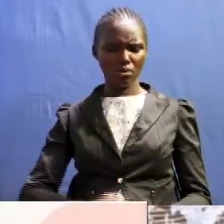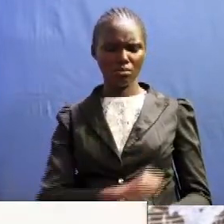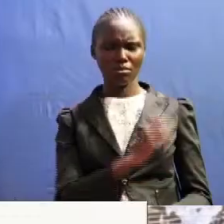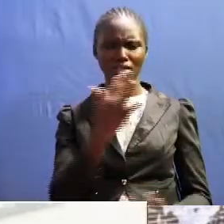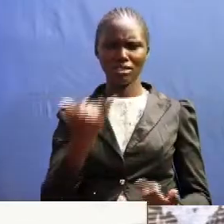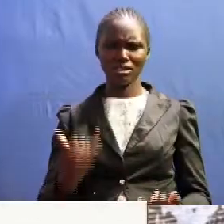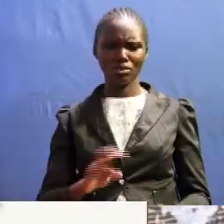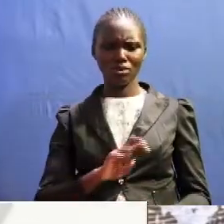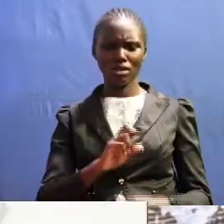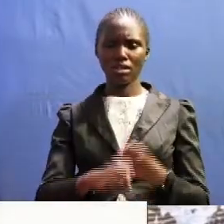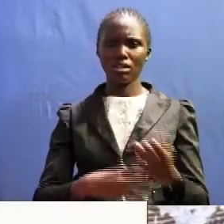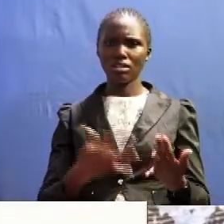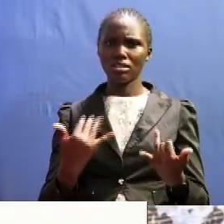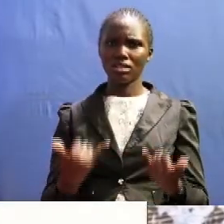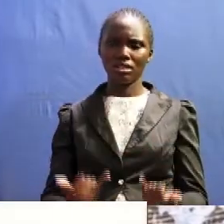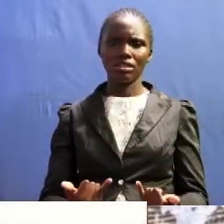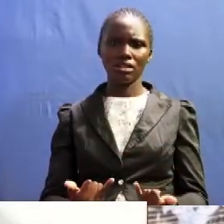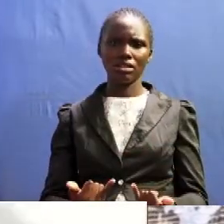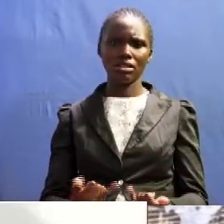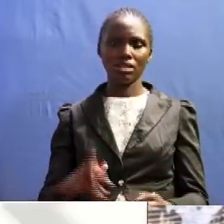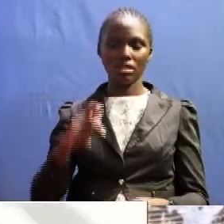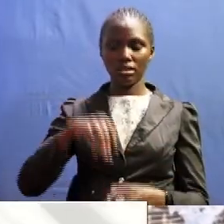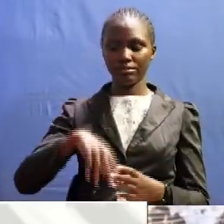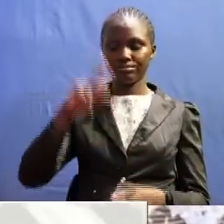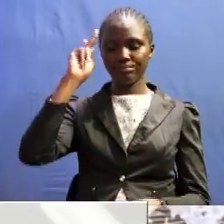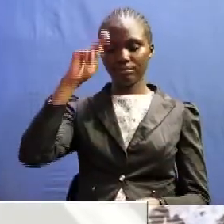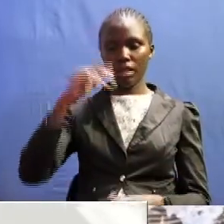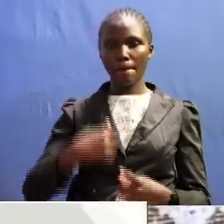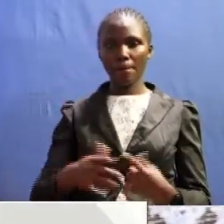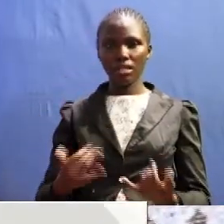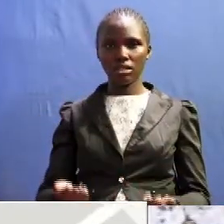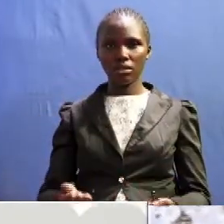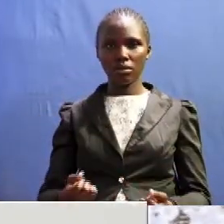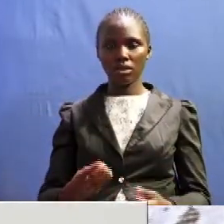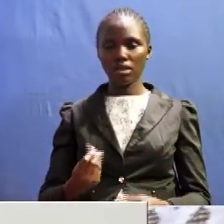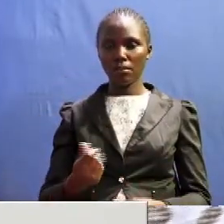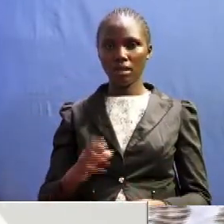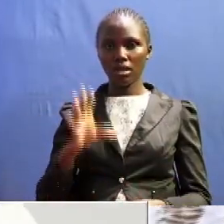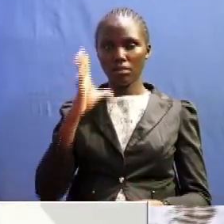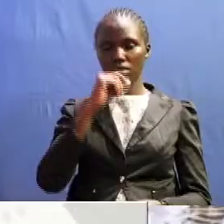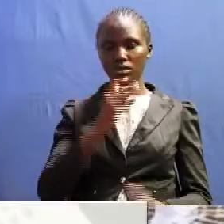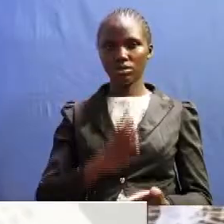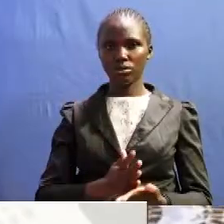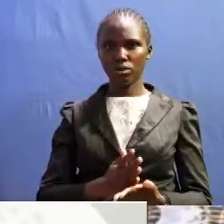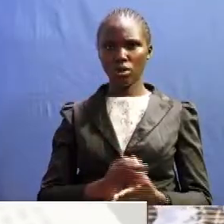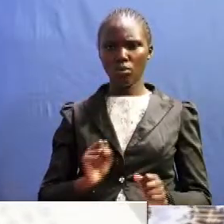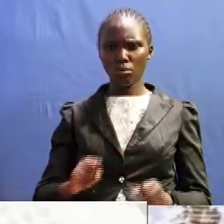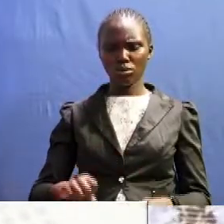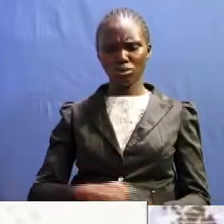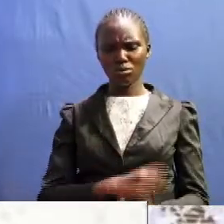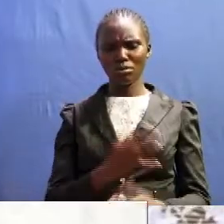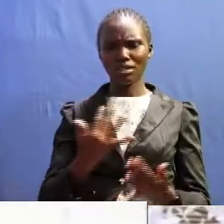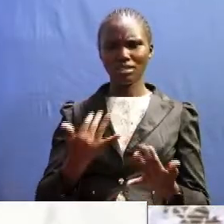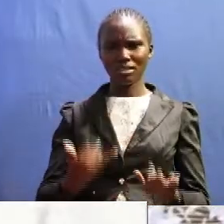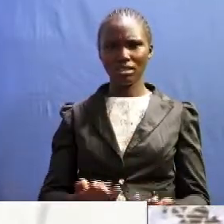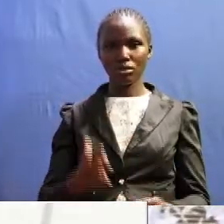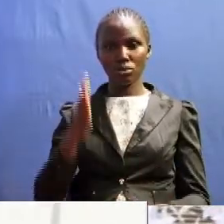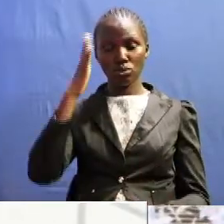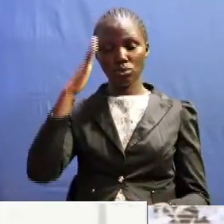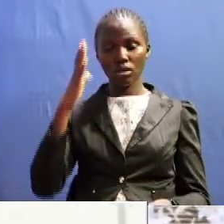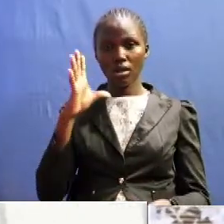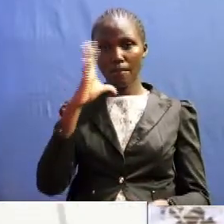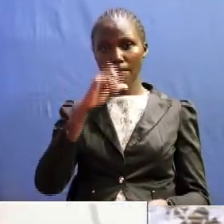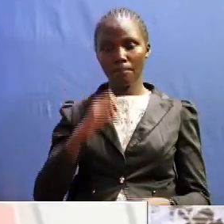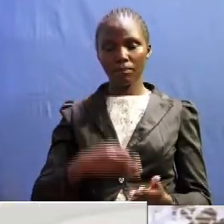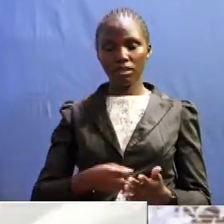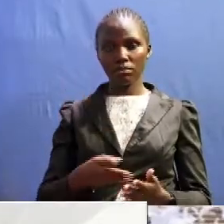to do with our current situation in Kiambu? And if at all that money went missing, have they just woken up and realized that there is some money